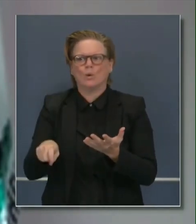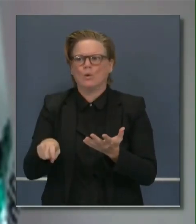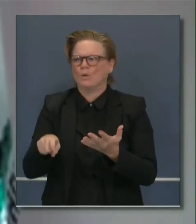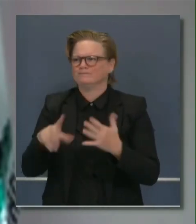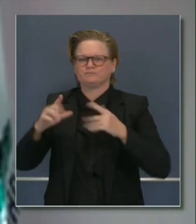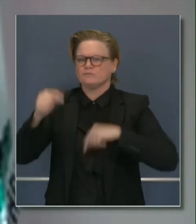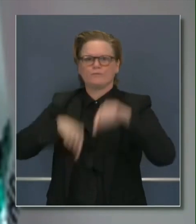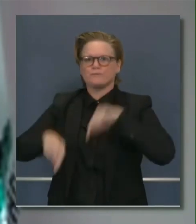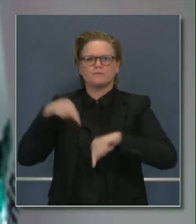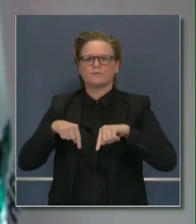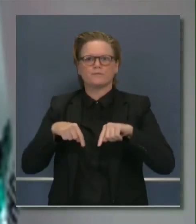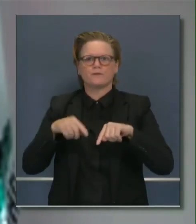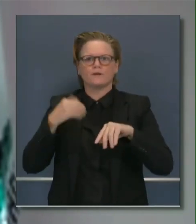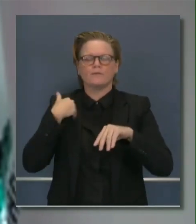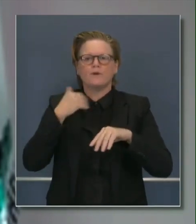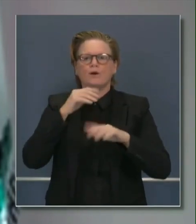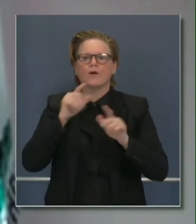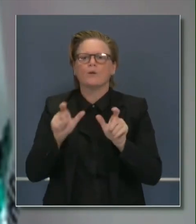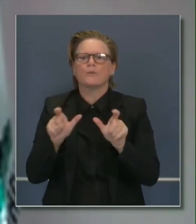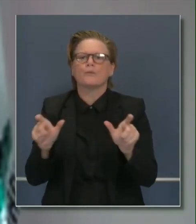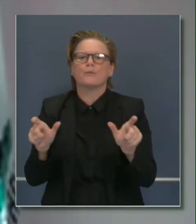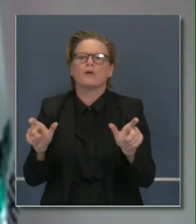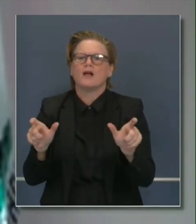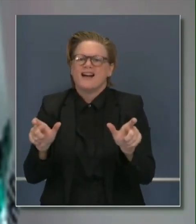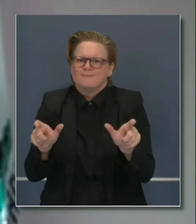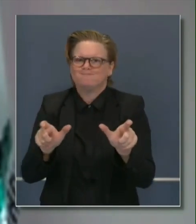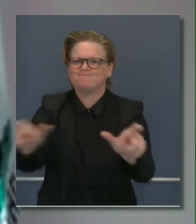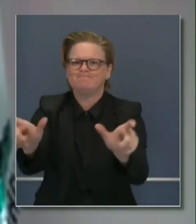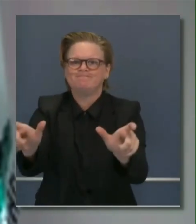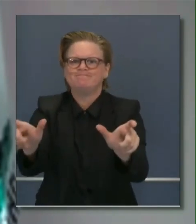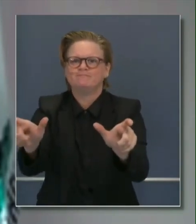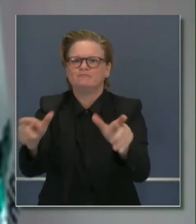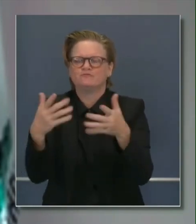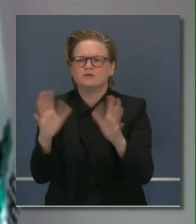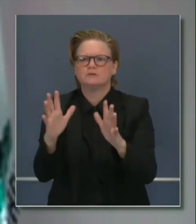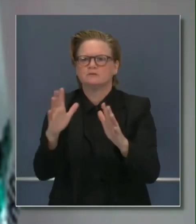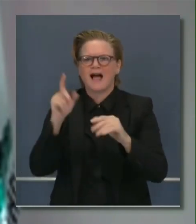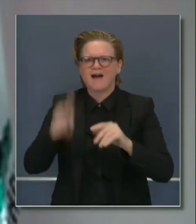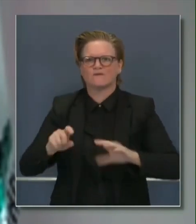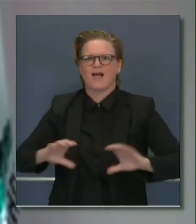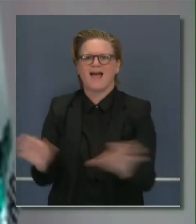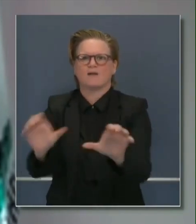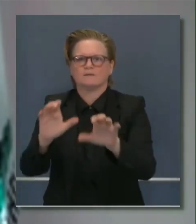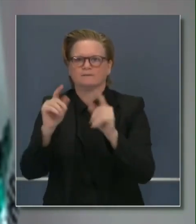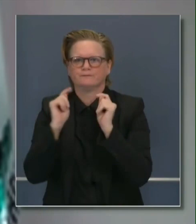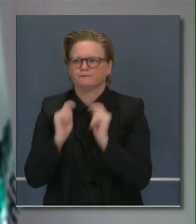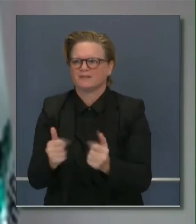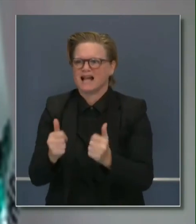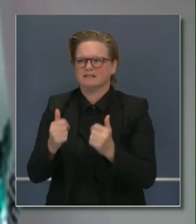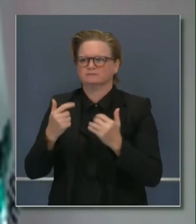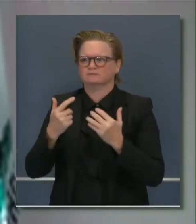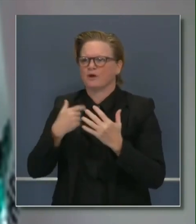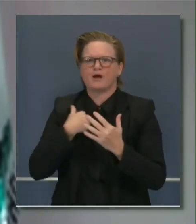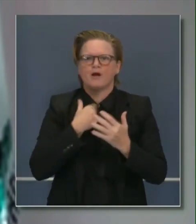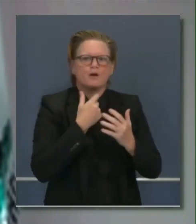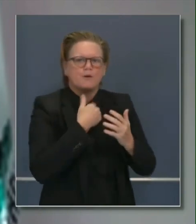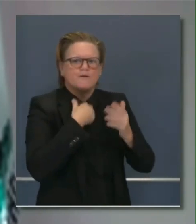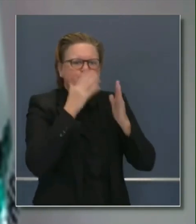this is about. It isn't about single sector by sector and where is that spread